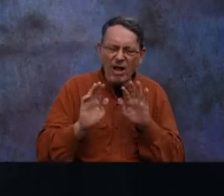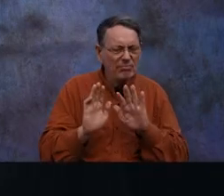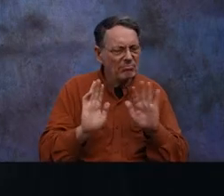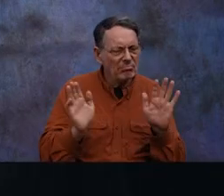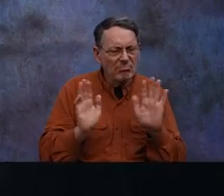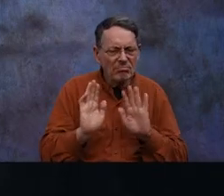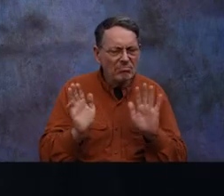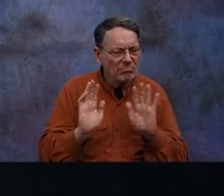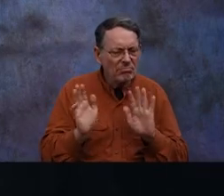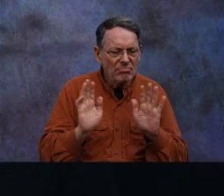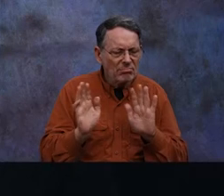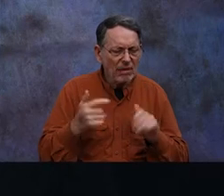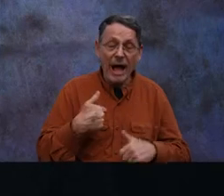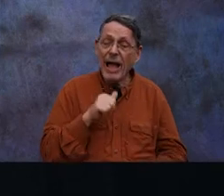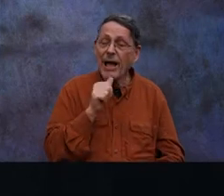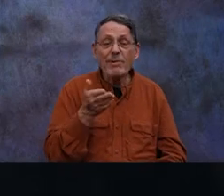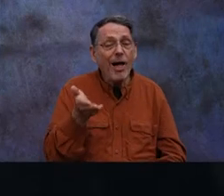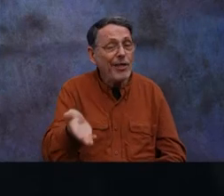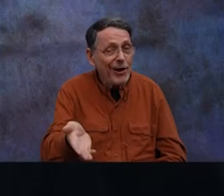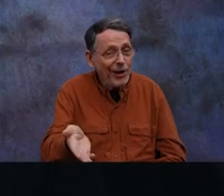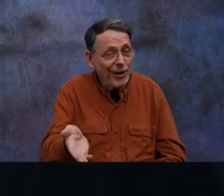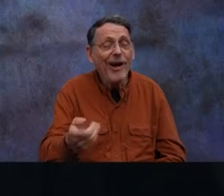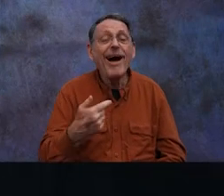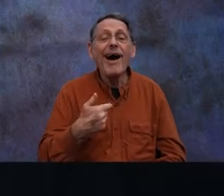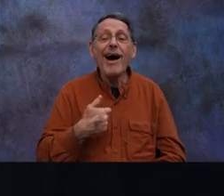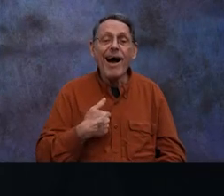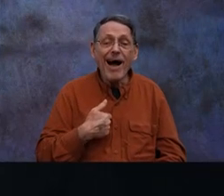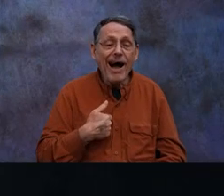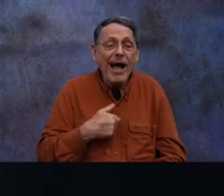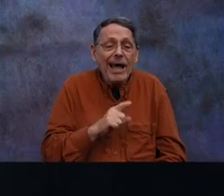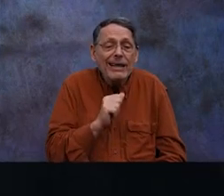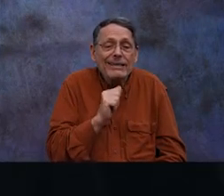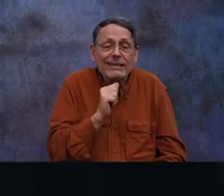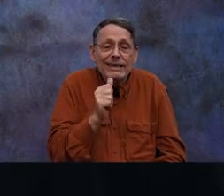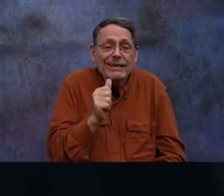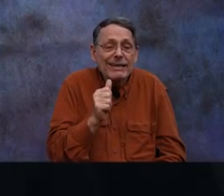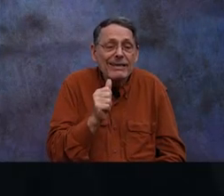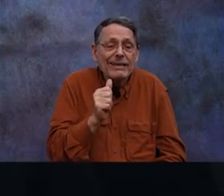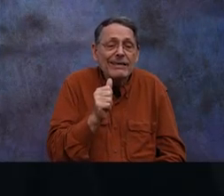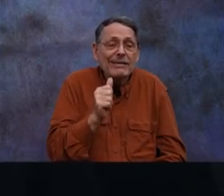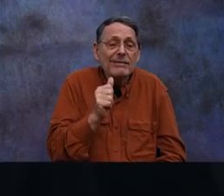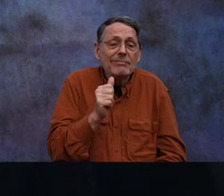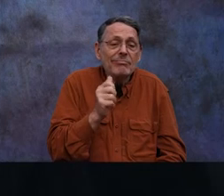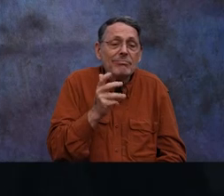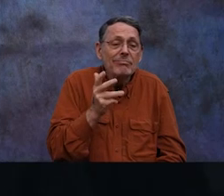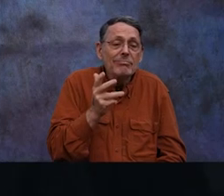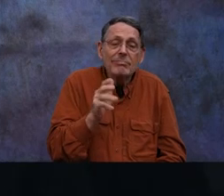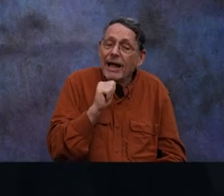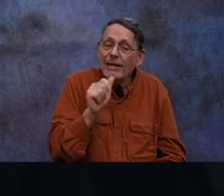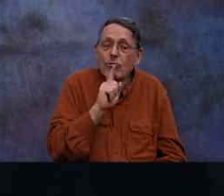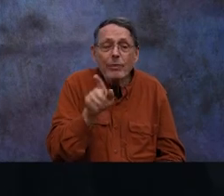grave and cry. I am not there. I did not